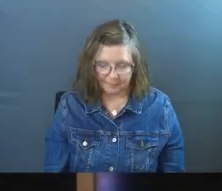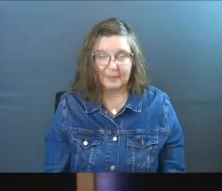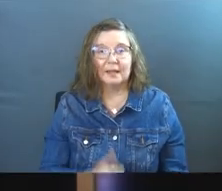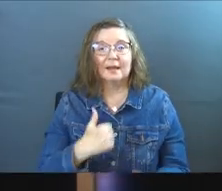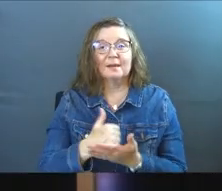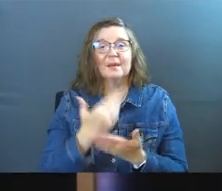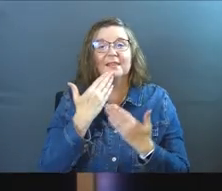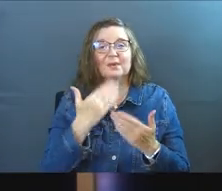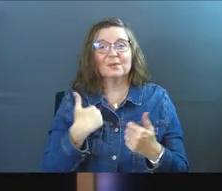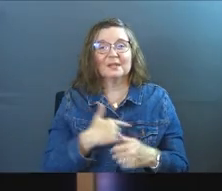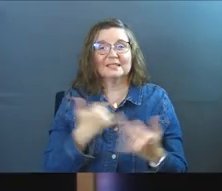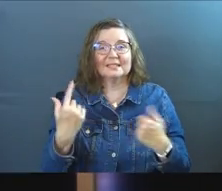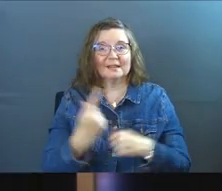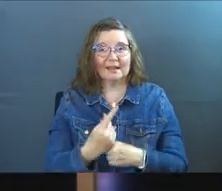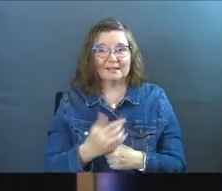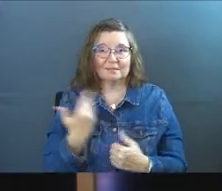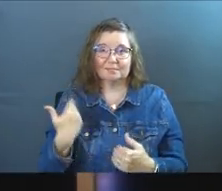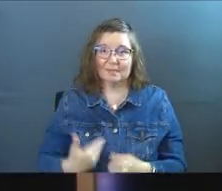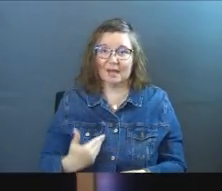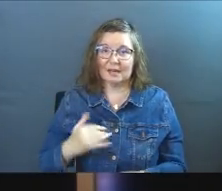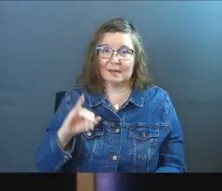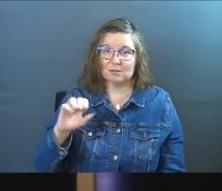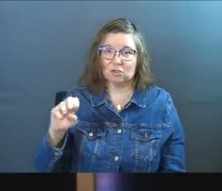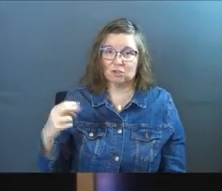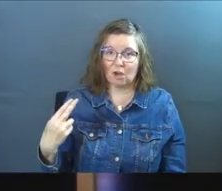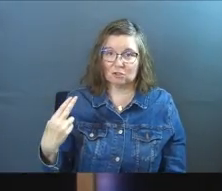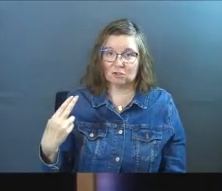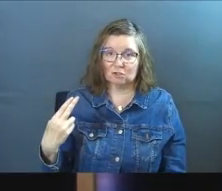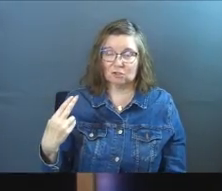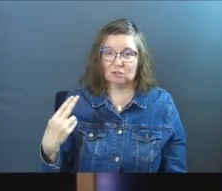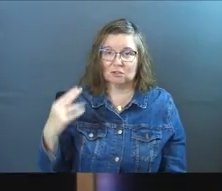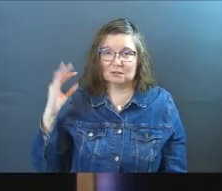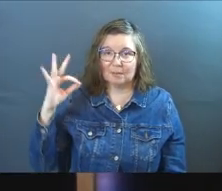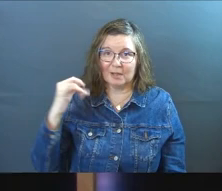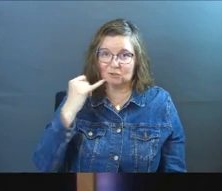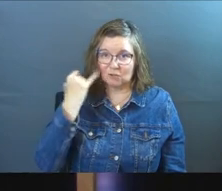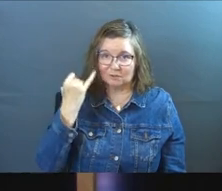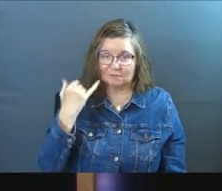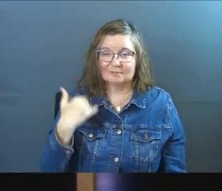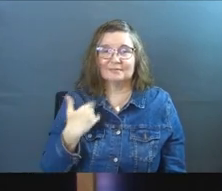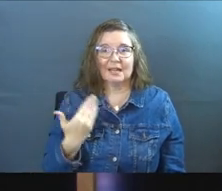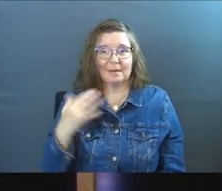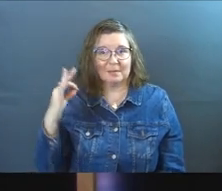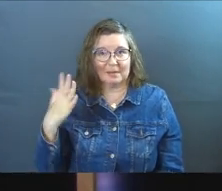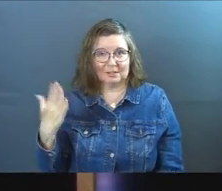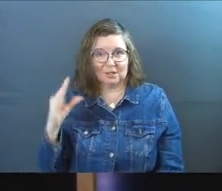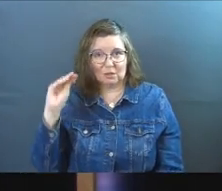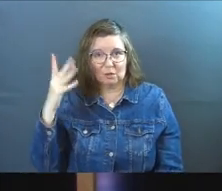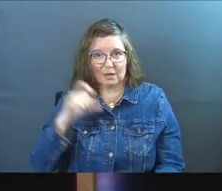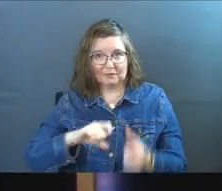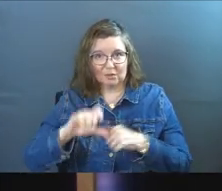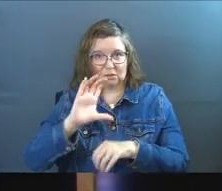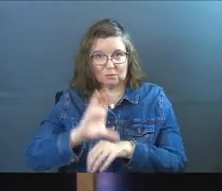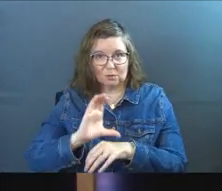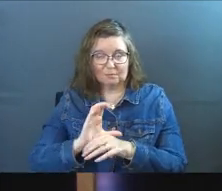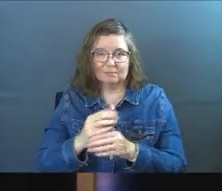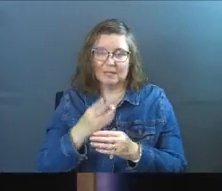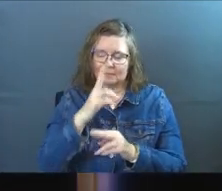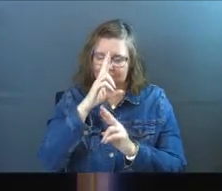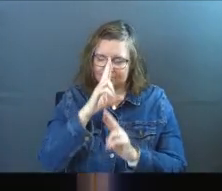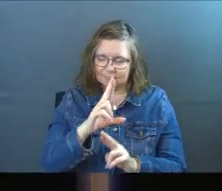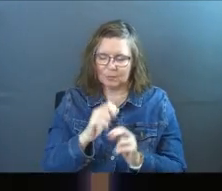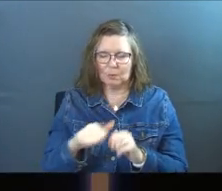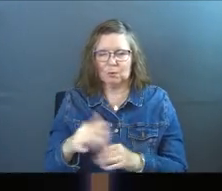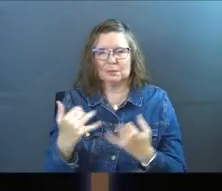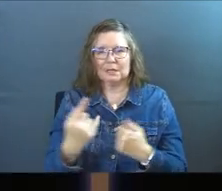Amen. Thanks for being with us today. My name's Josh, and I'm one of the pastors here at Grace Fellowship Church, and it's a privilege to be with you guys